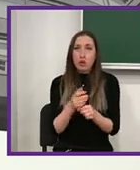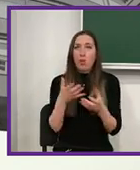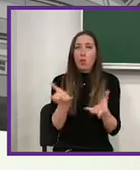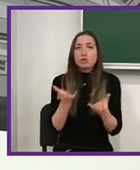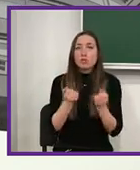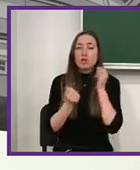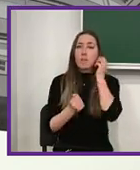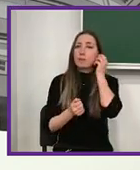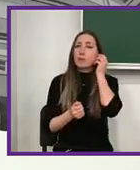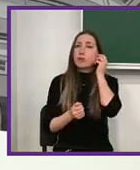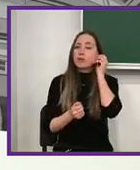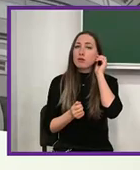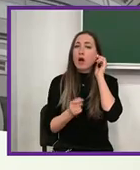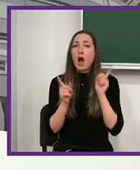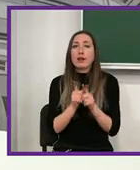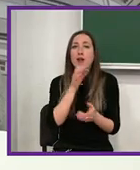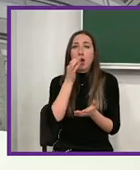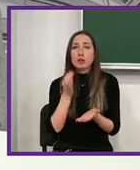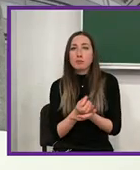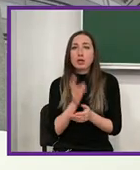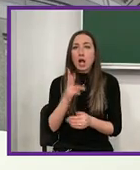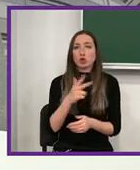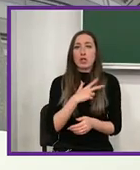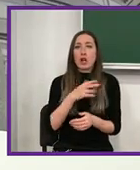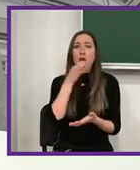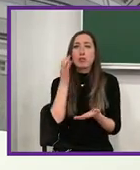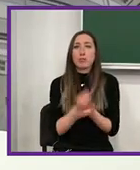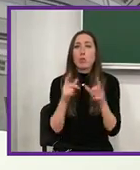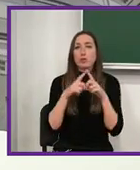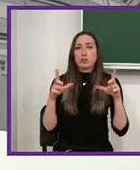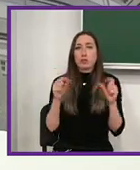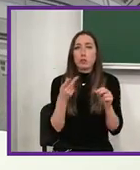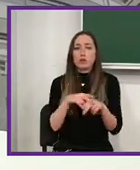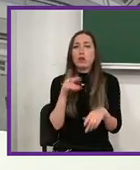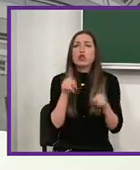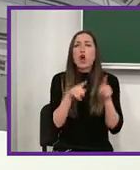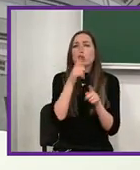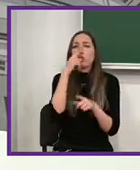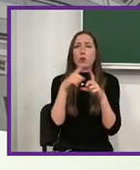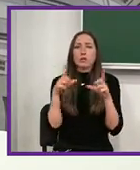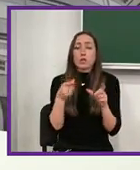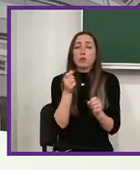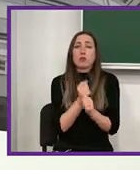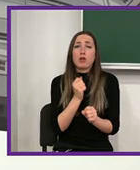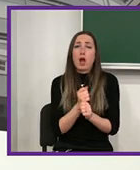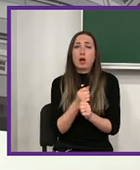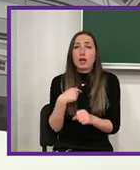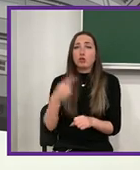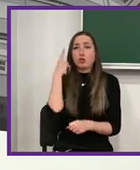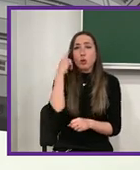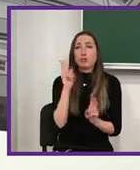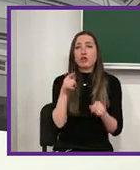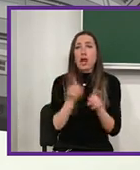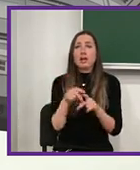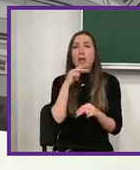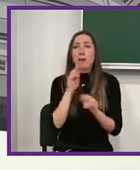agents, some businesses at least. And I think the panel here today is going to share experiences of how businesses have